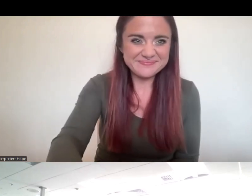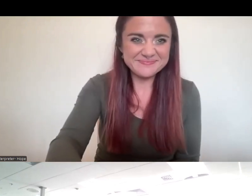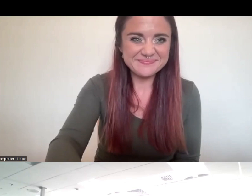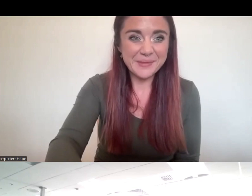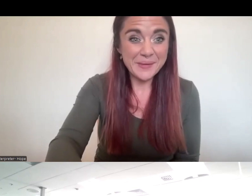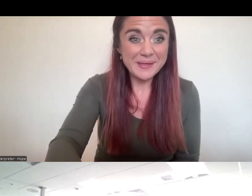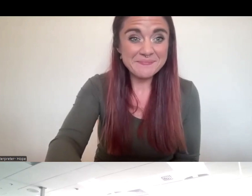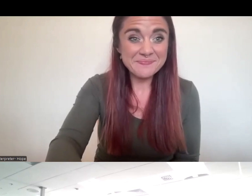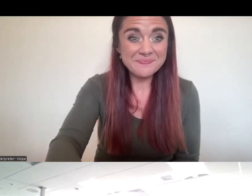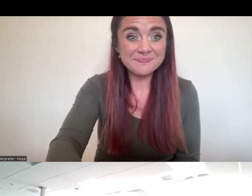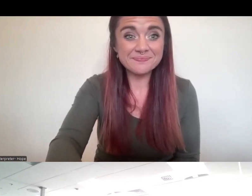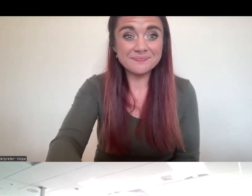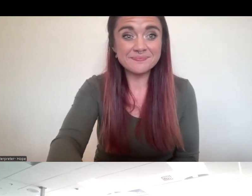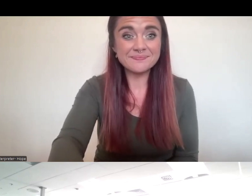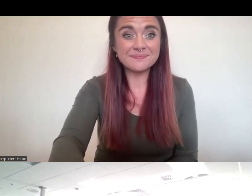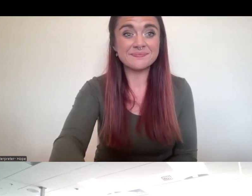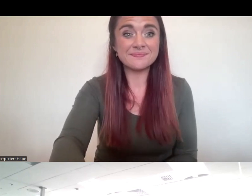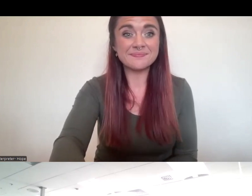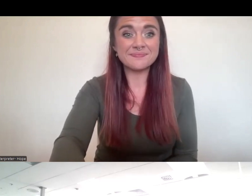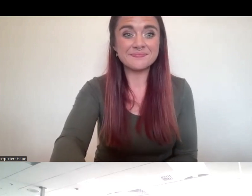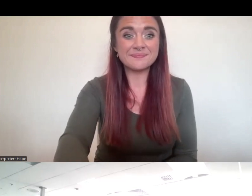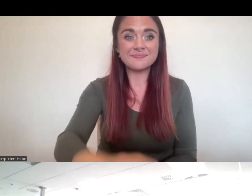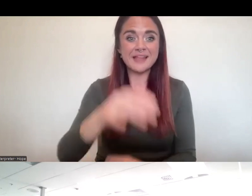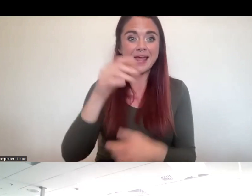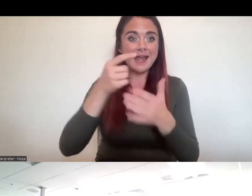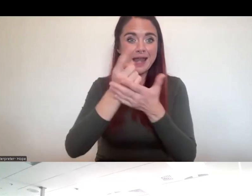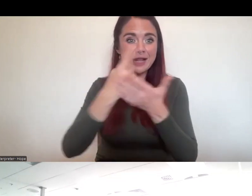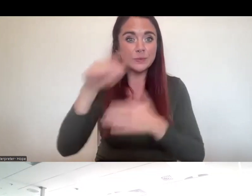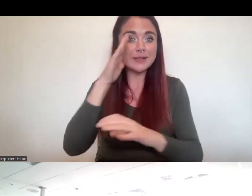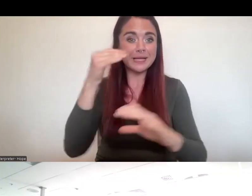So early next week, you will be receiving the email with the link.